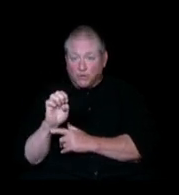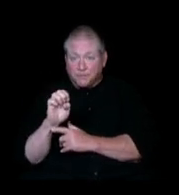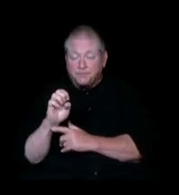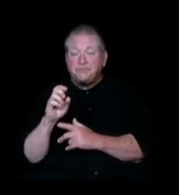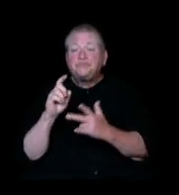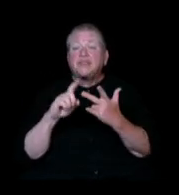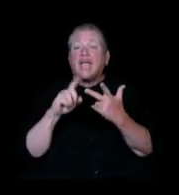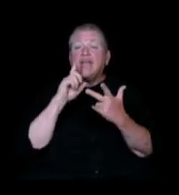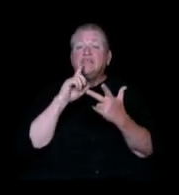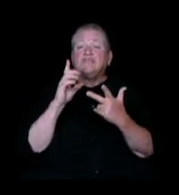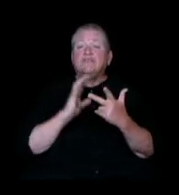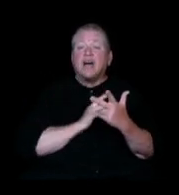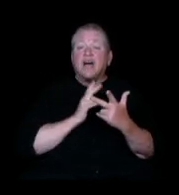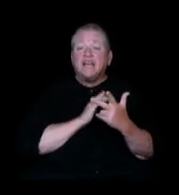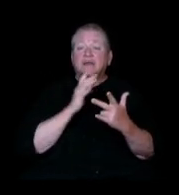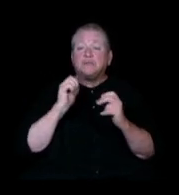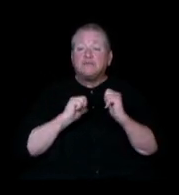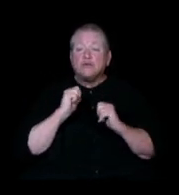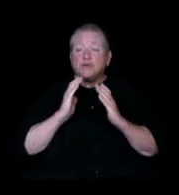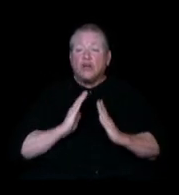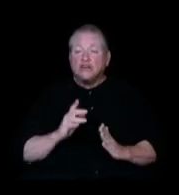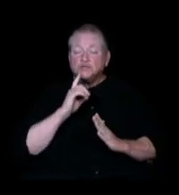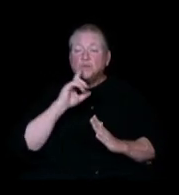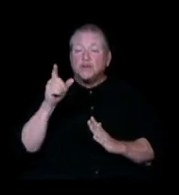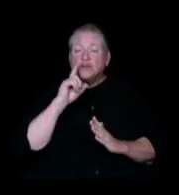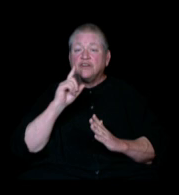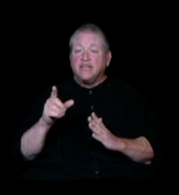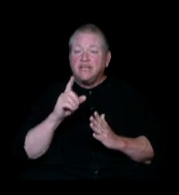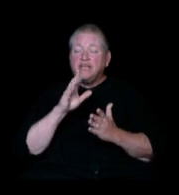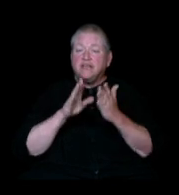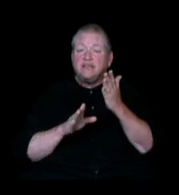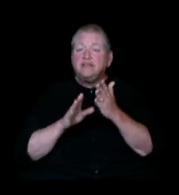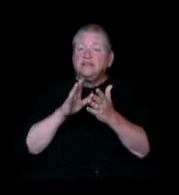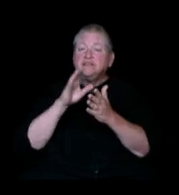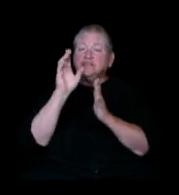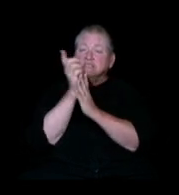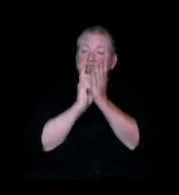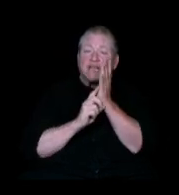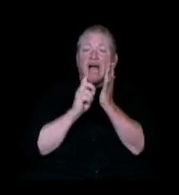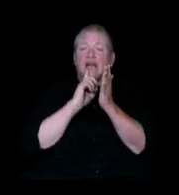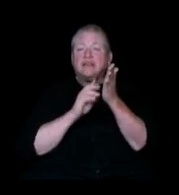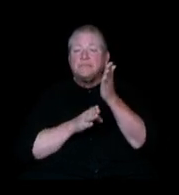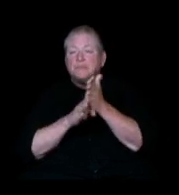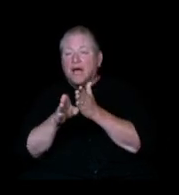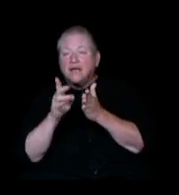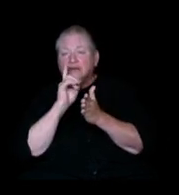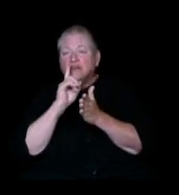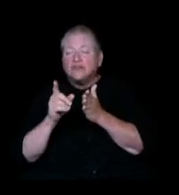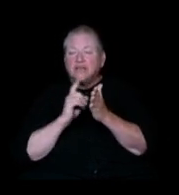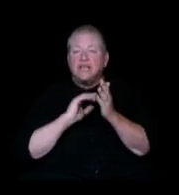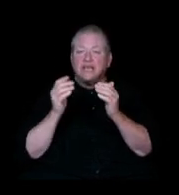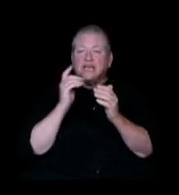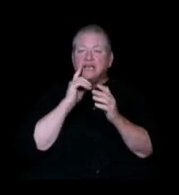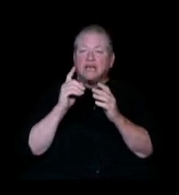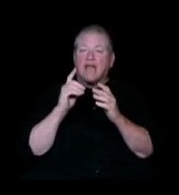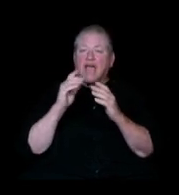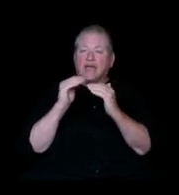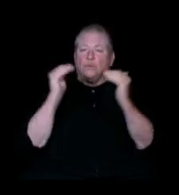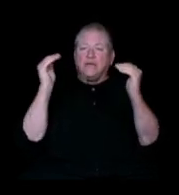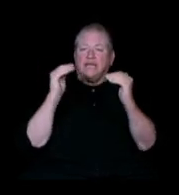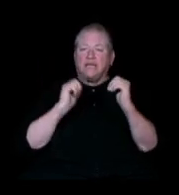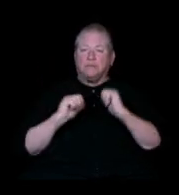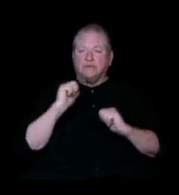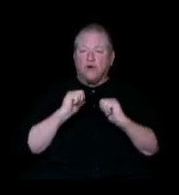he co-authored the Arts, Enterprise, and Cultural Innovation minor. He is a member of Western Social Justice and Equity Committee, a